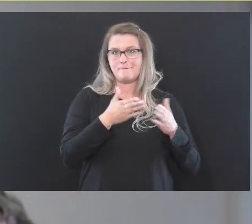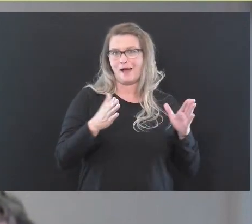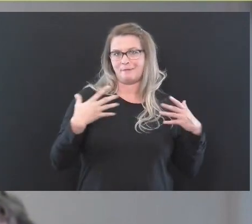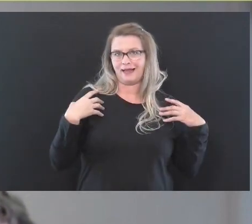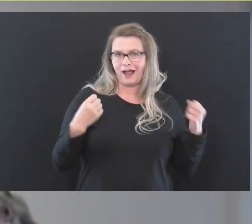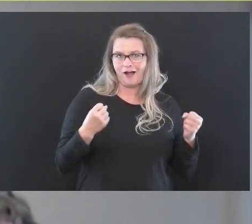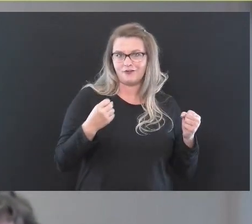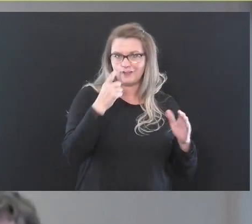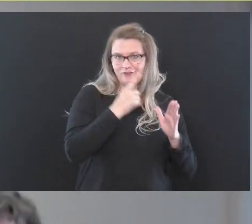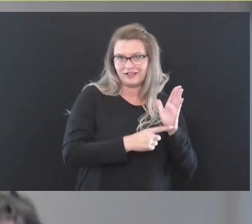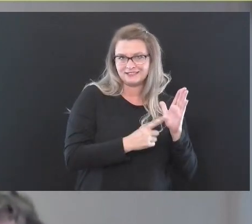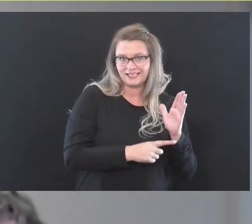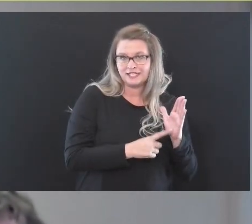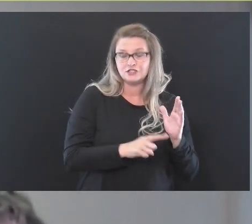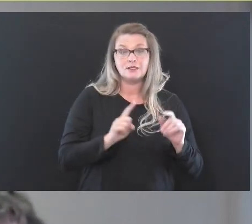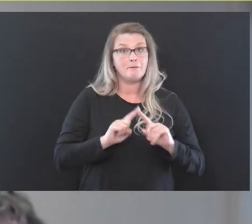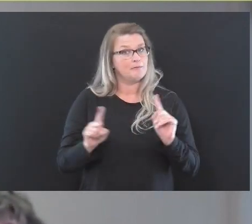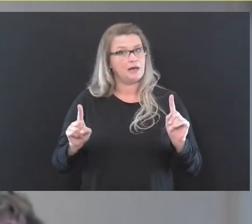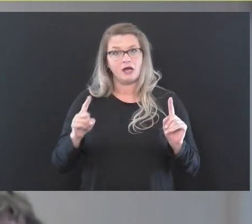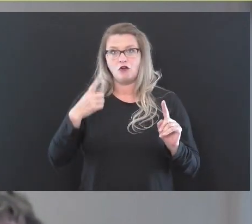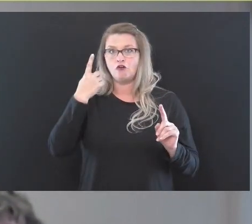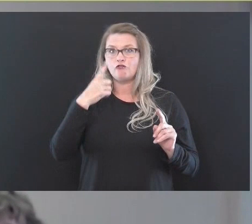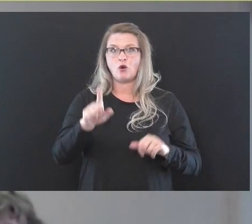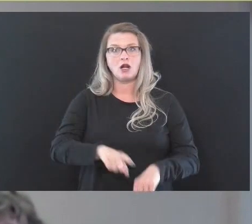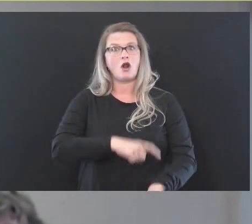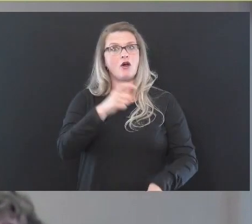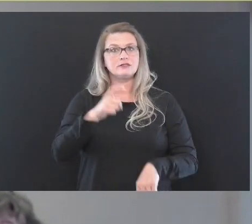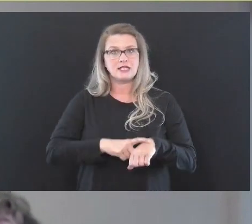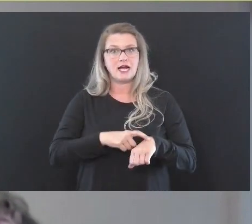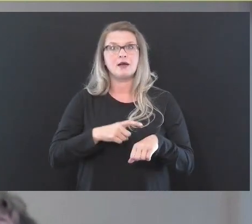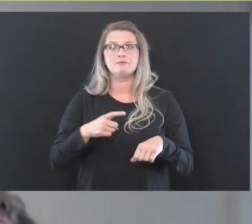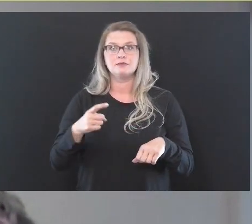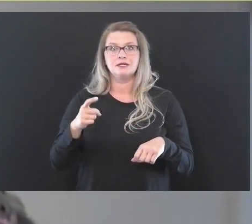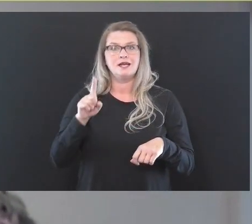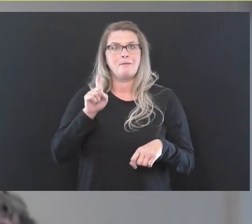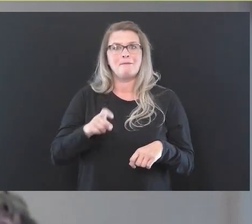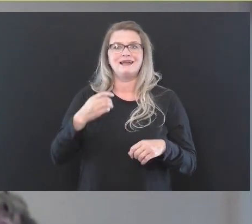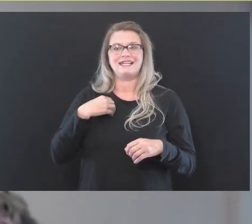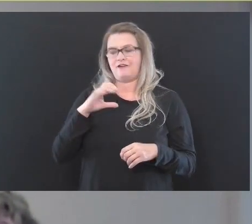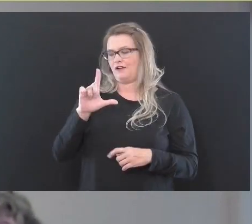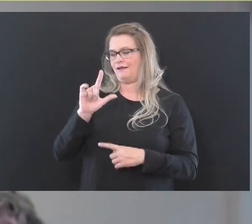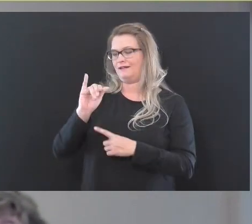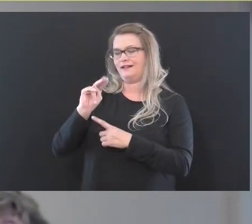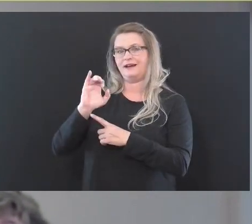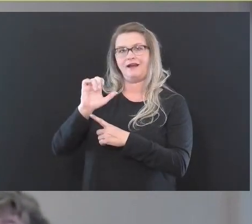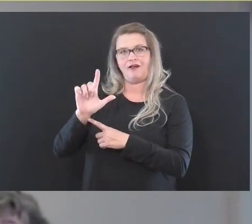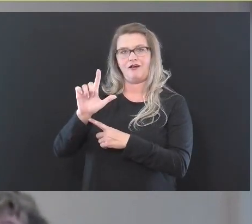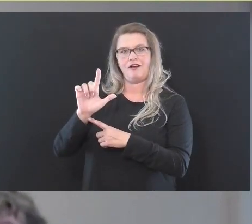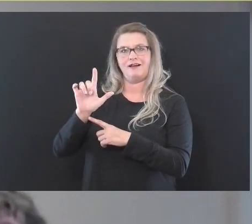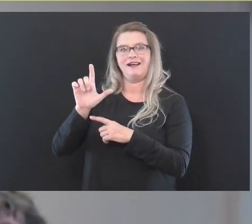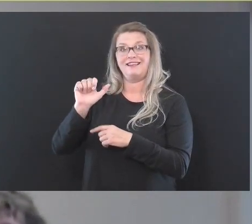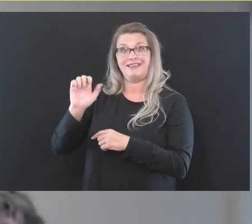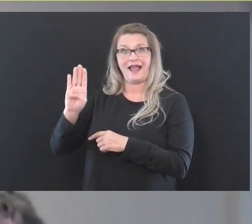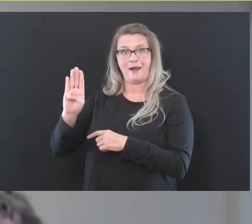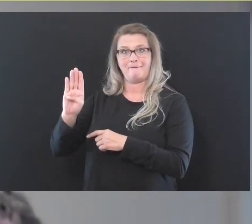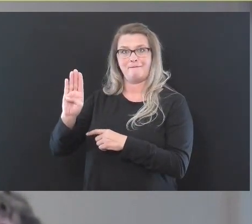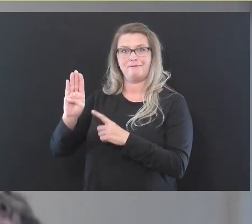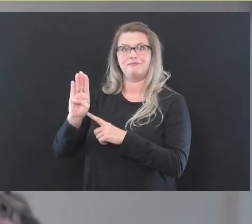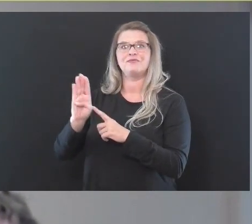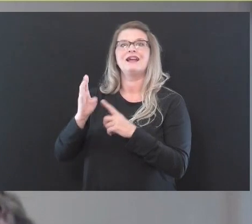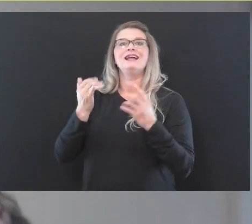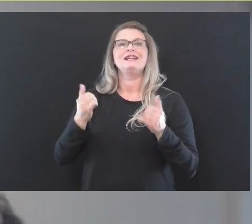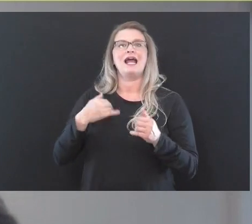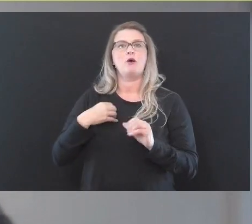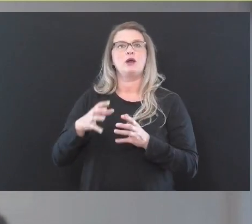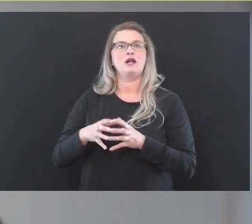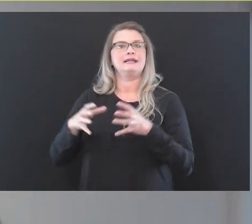those investigations, but for a long time needed to be the clinical diagnostic laboratory for the state. And then now we are expanding out